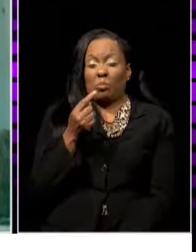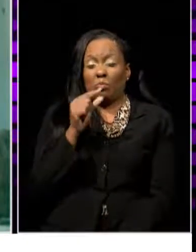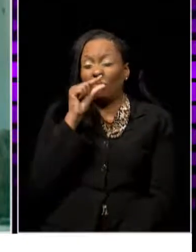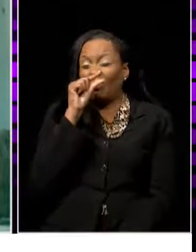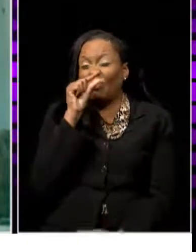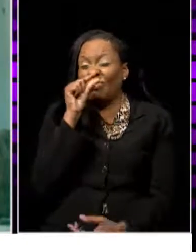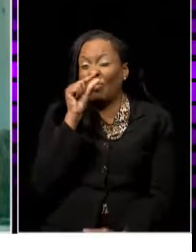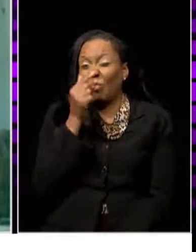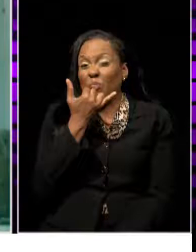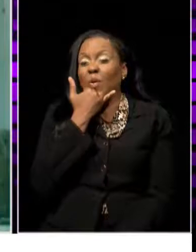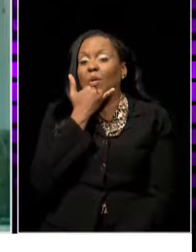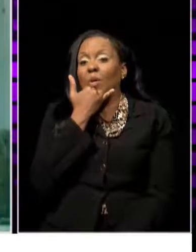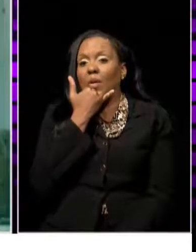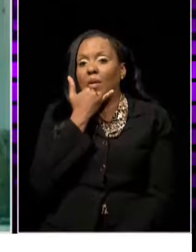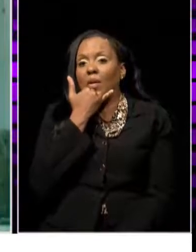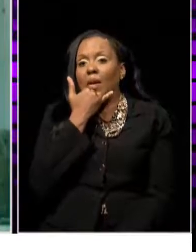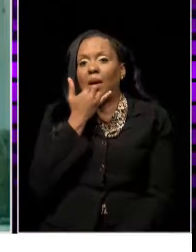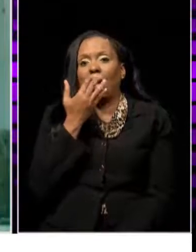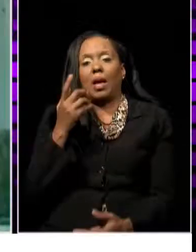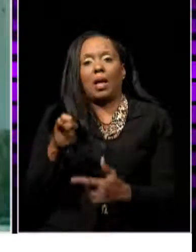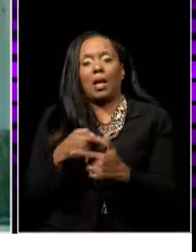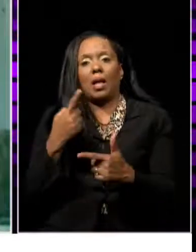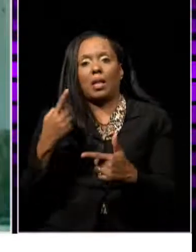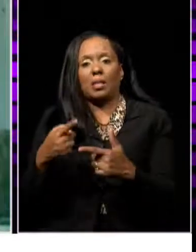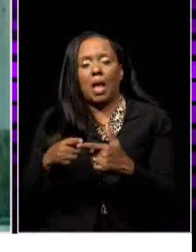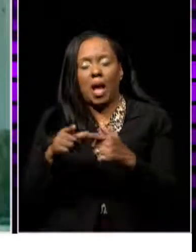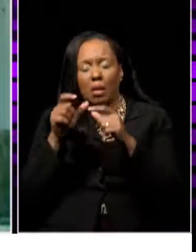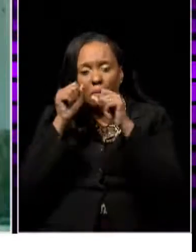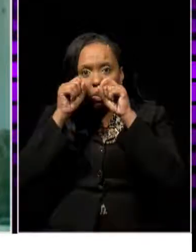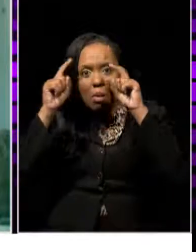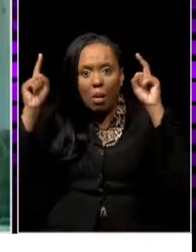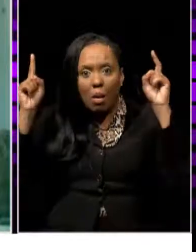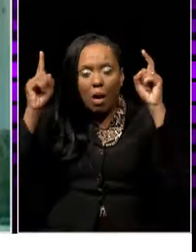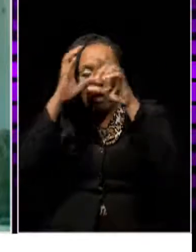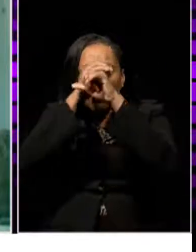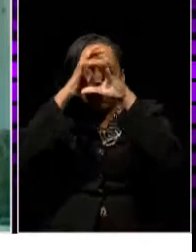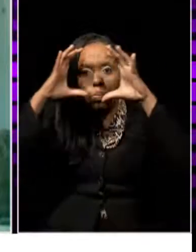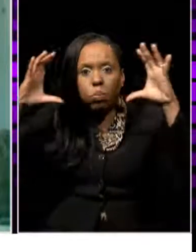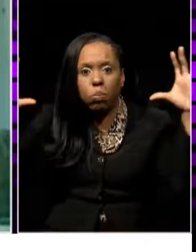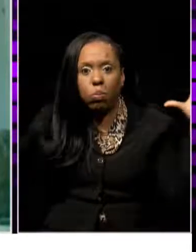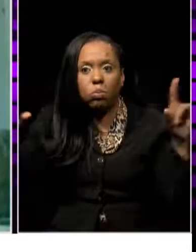to be exposed to things that they really shouldn't be. So I police it.